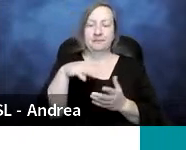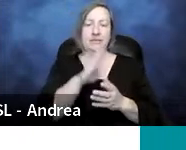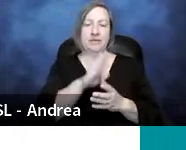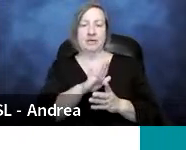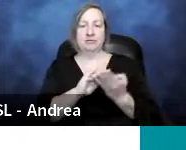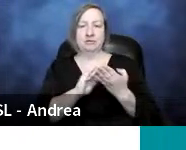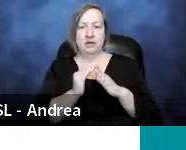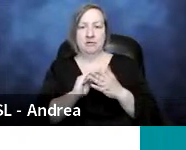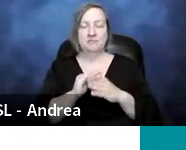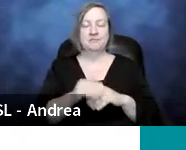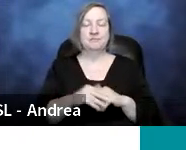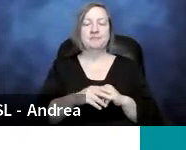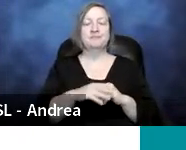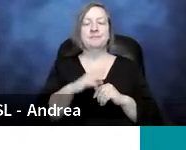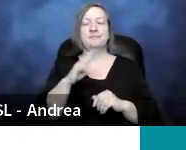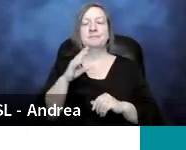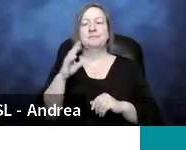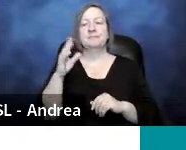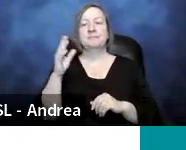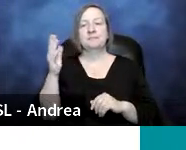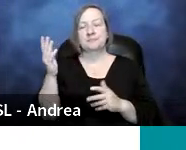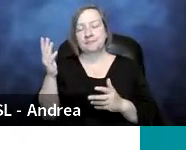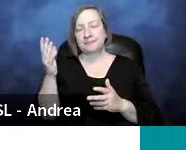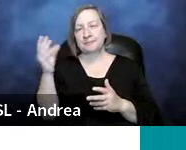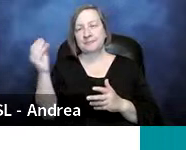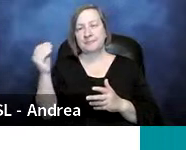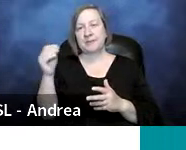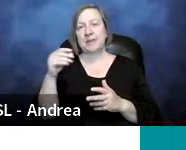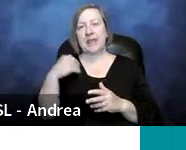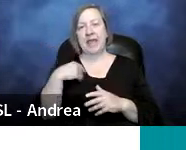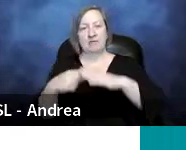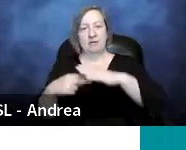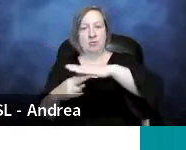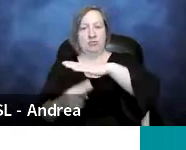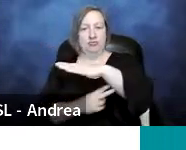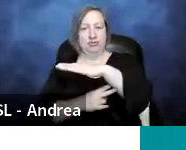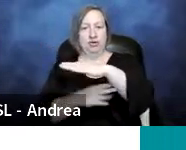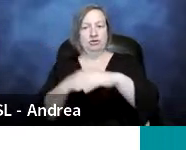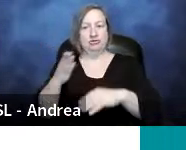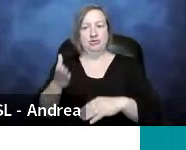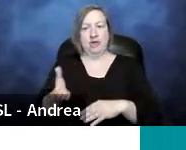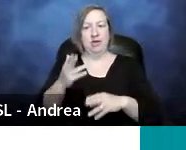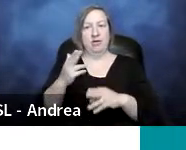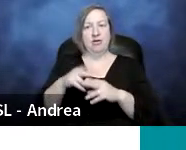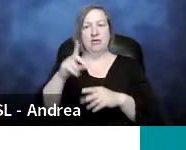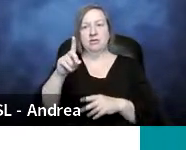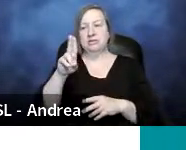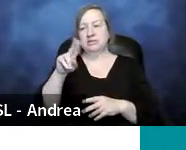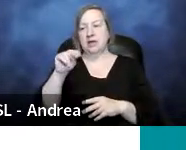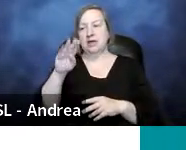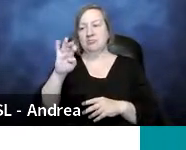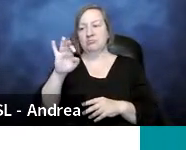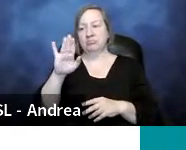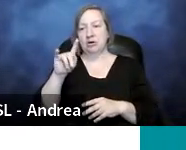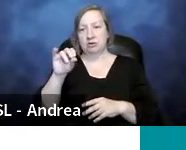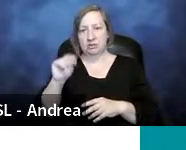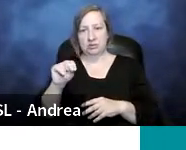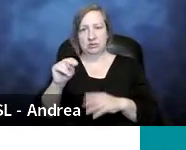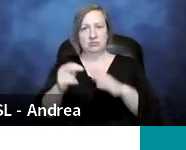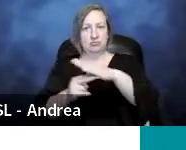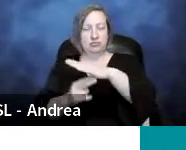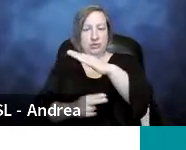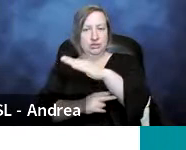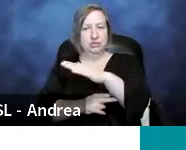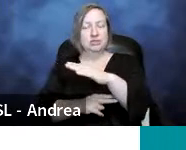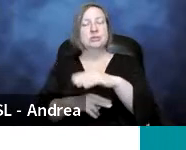Alto. And there's a Dumbarton Bridge there. And the Dumbarton Bridge flows right along